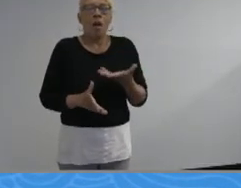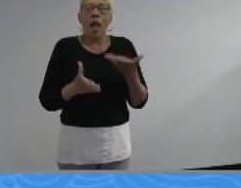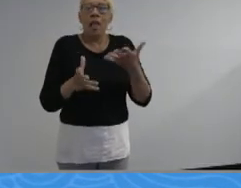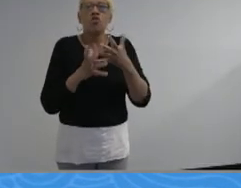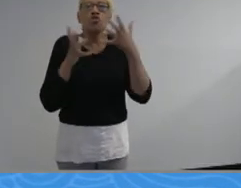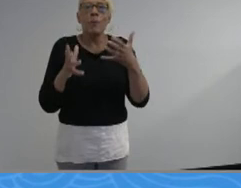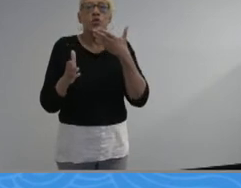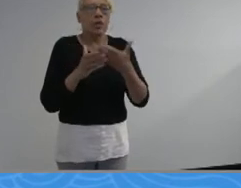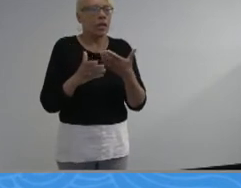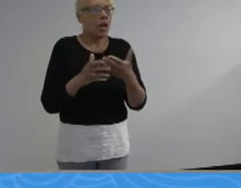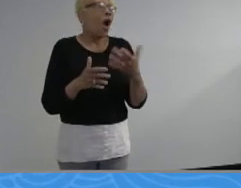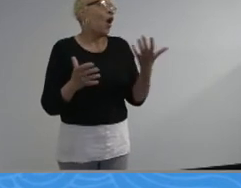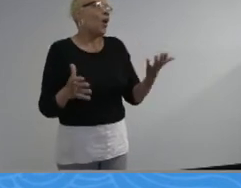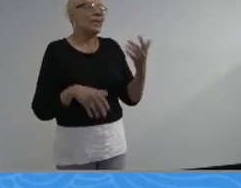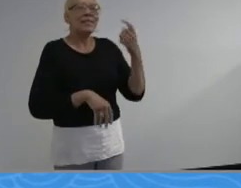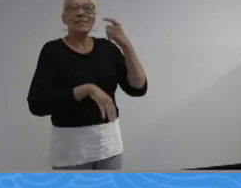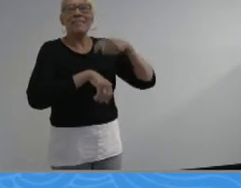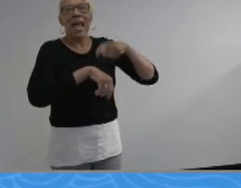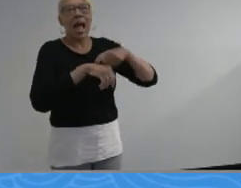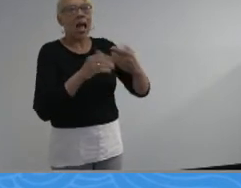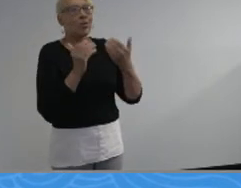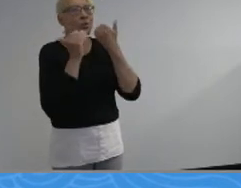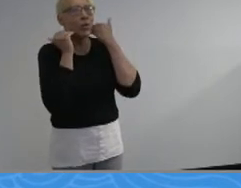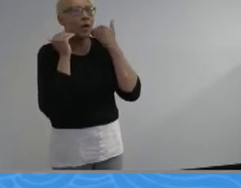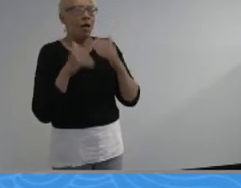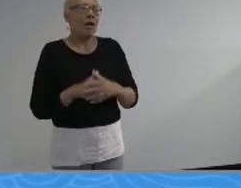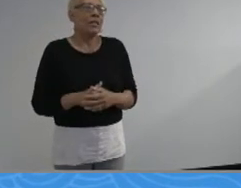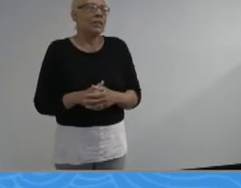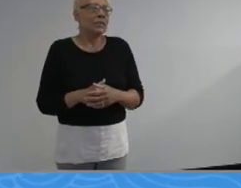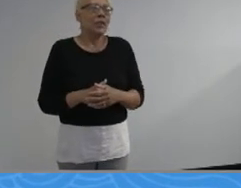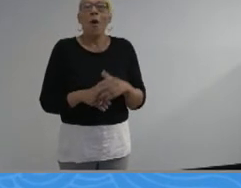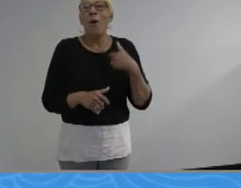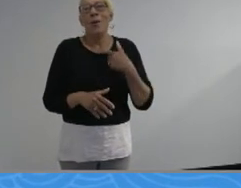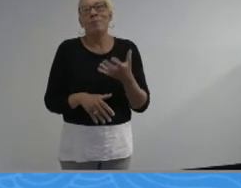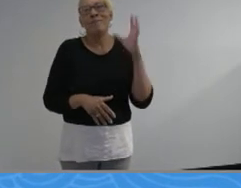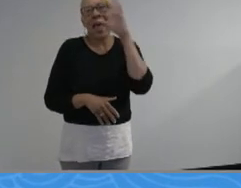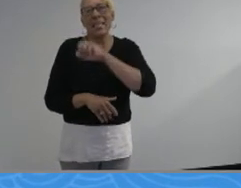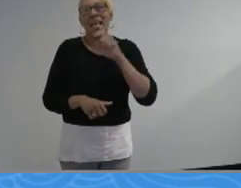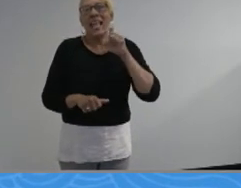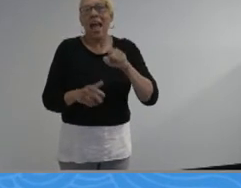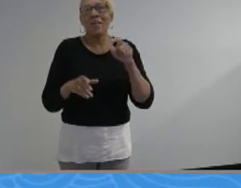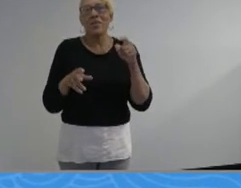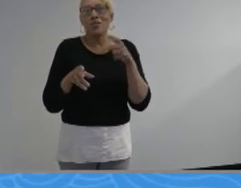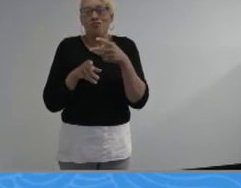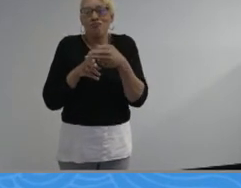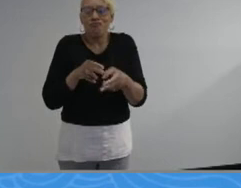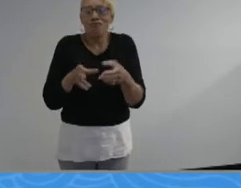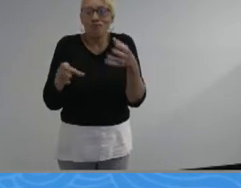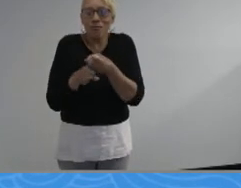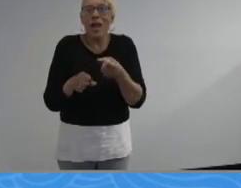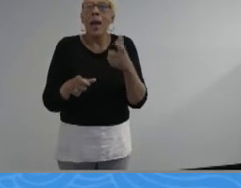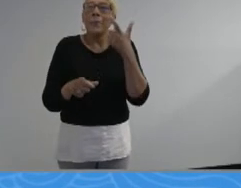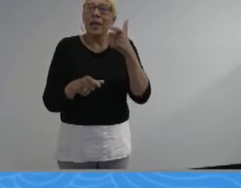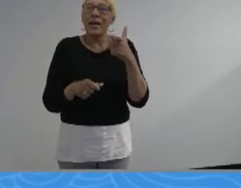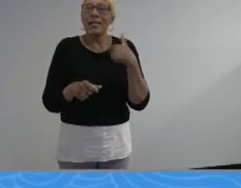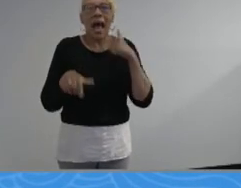We are out of time. Oh, my goodness. Come on now. I guess I got to cut it short because I could talk to this group all day, because this is a topic I think we don't spend nearly as much